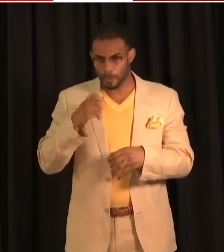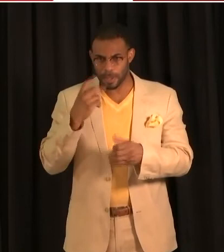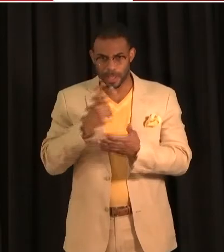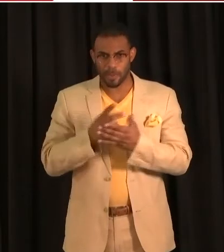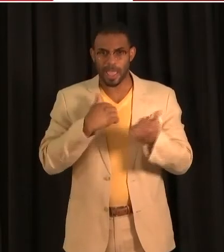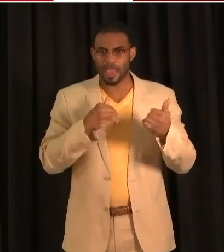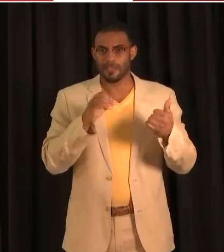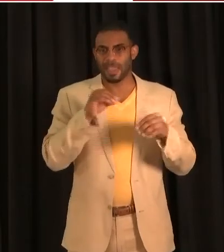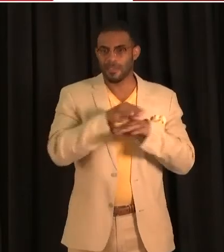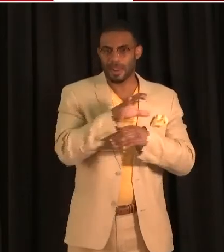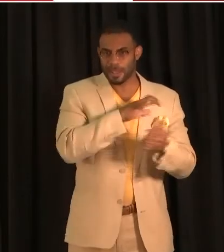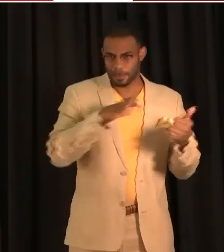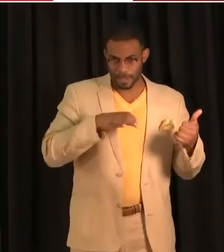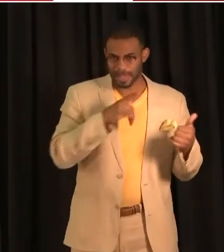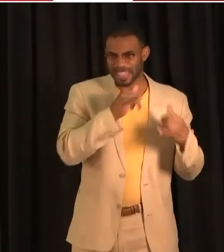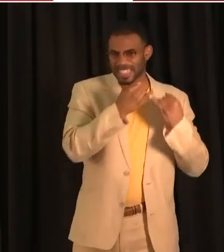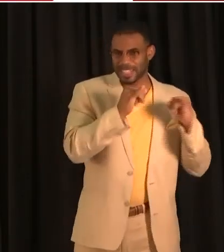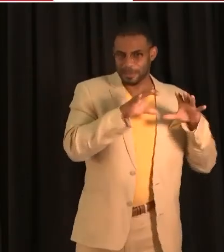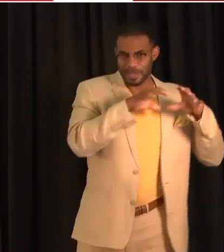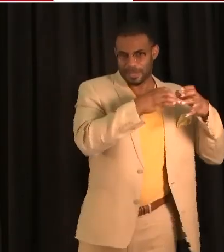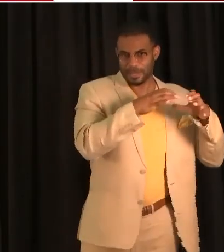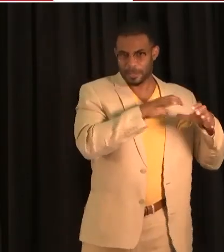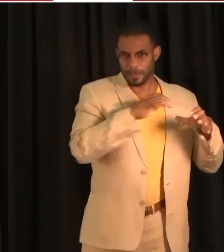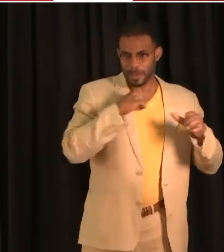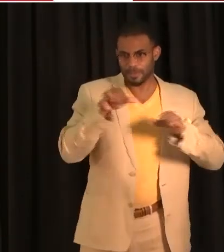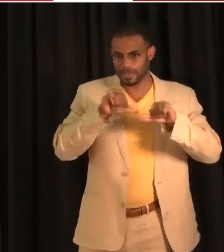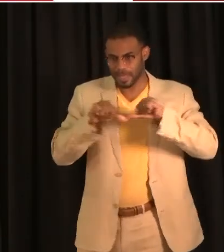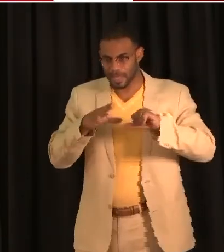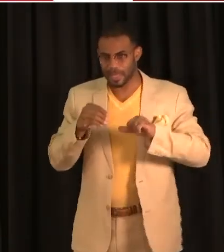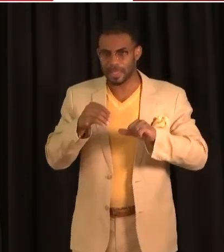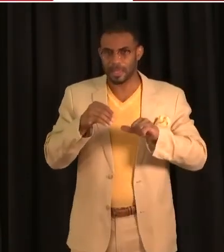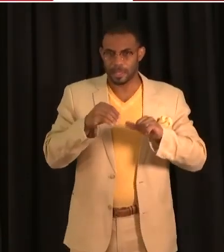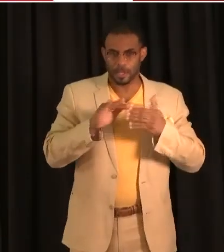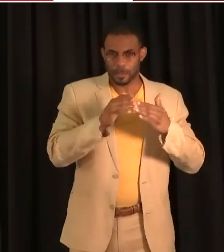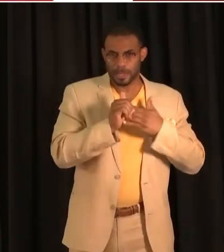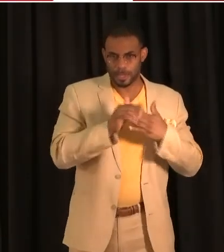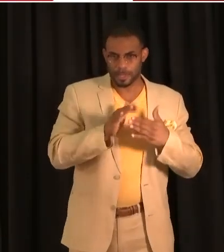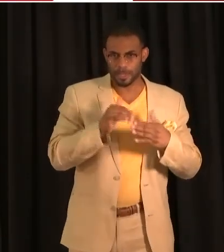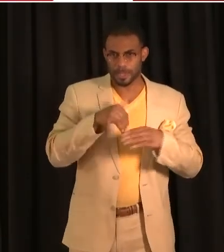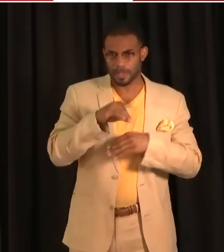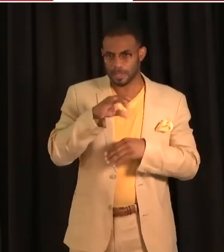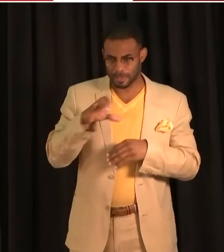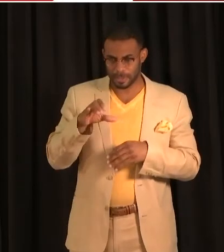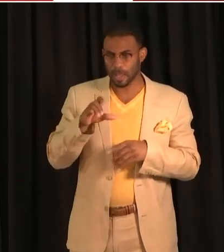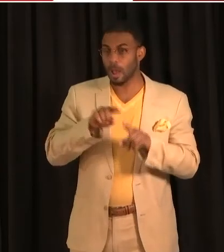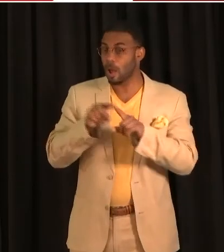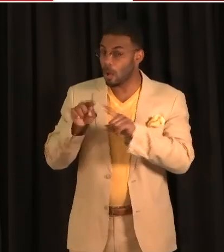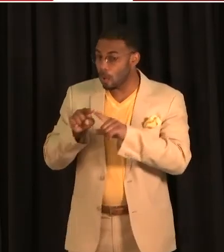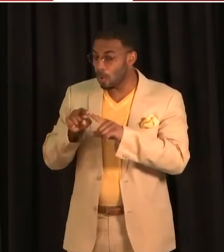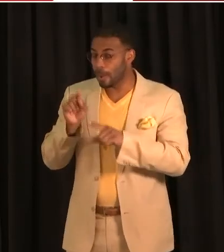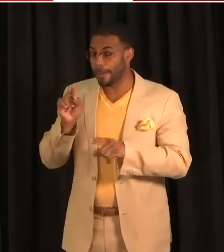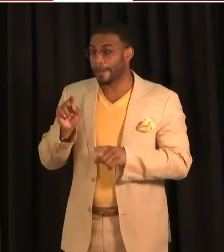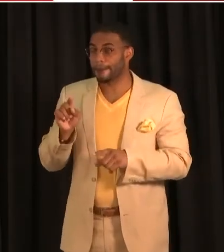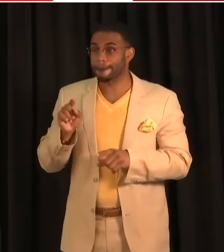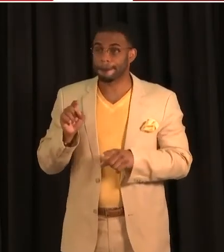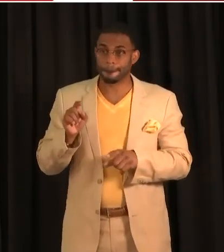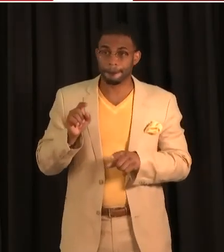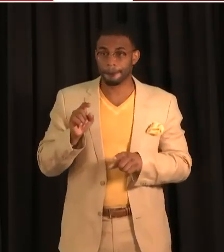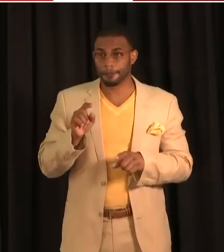scientific advisory committee, which is an independent committee of scientists and community leaders in the District of Columbia, as well